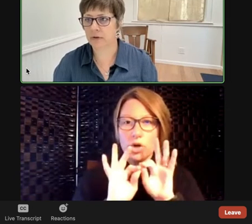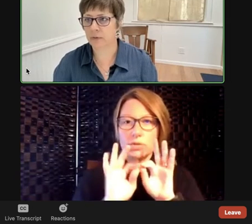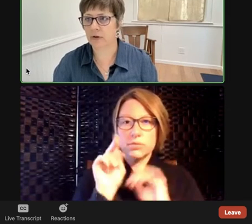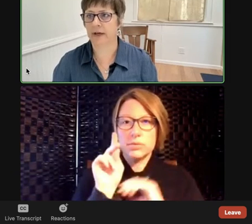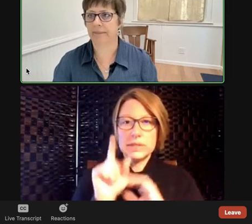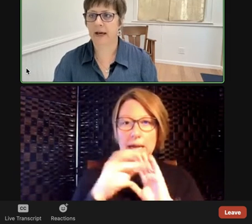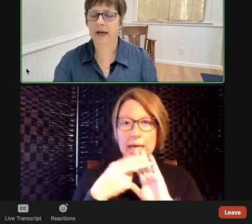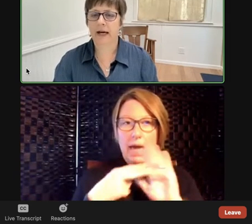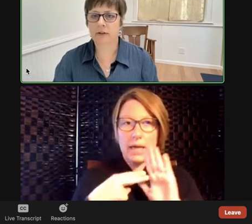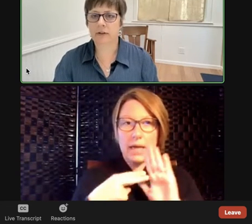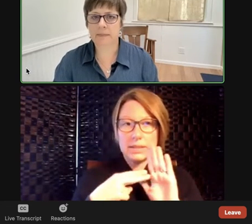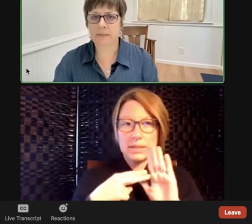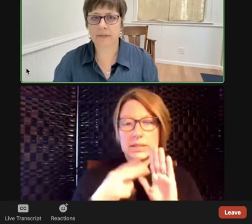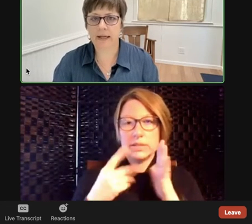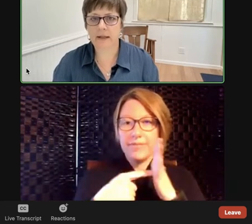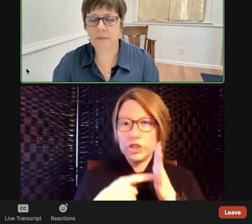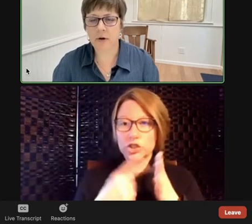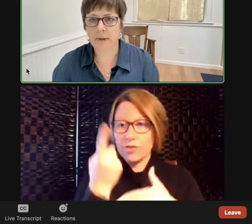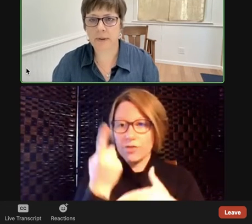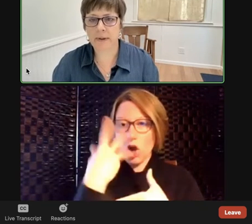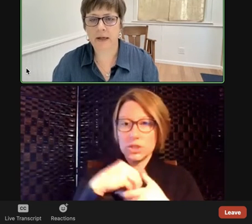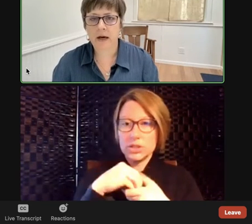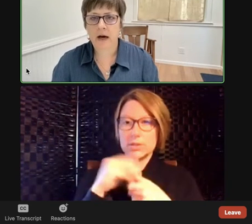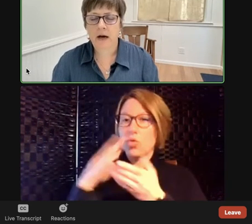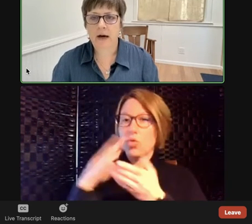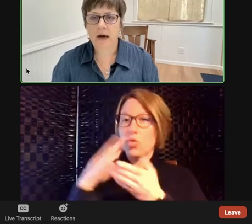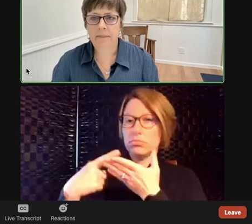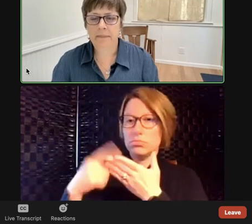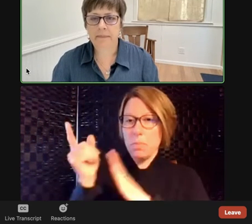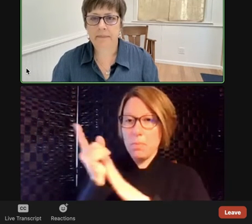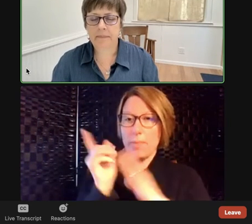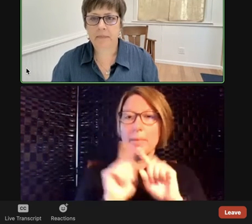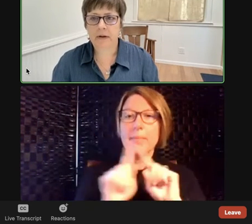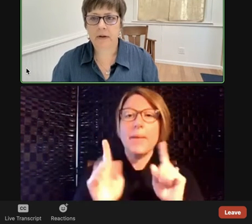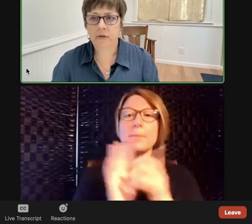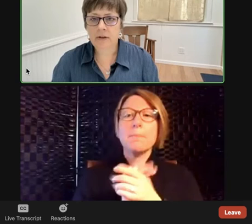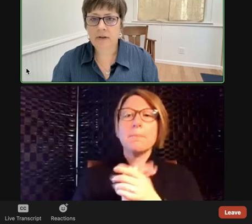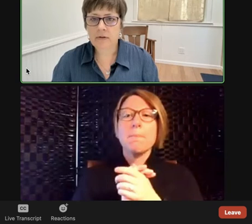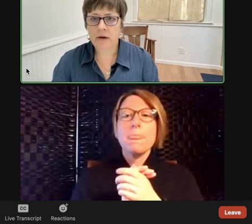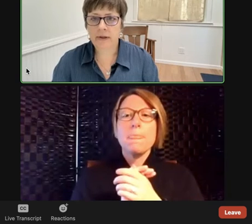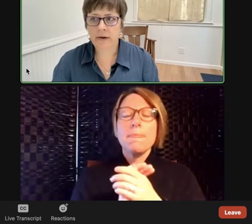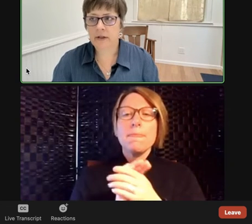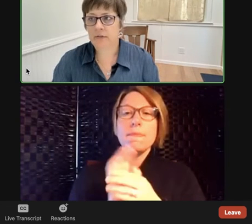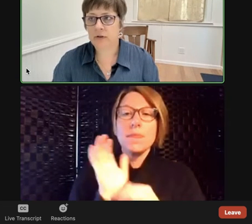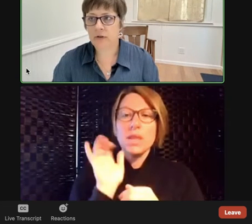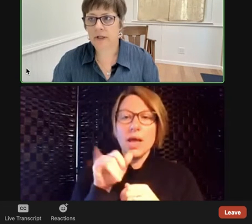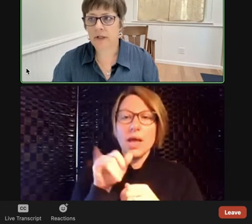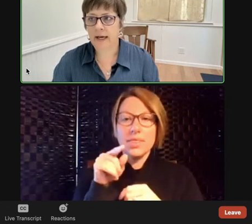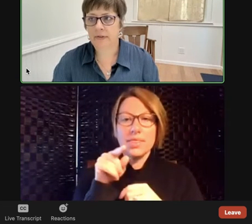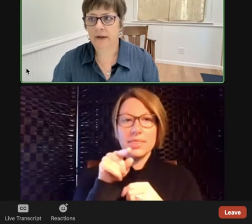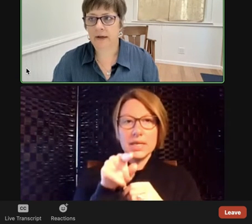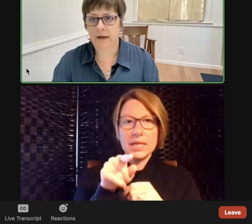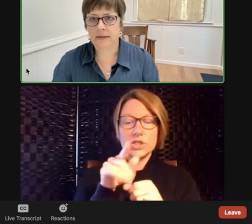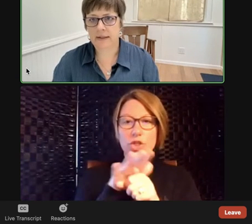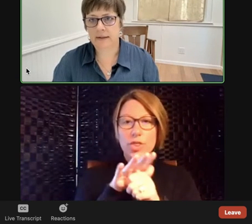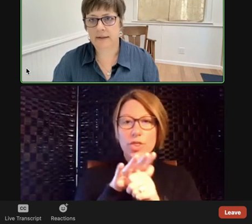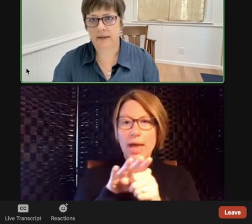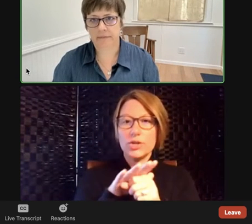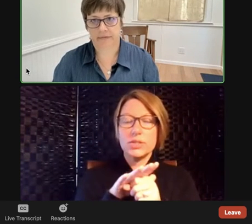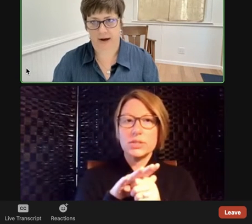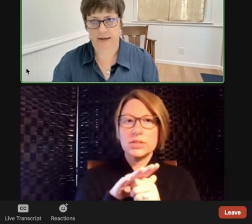an interpreter switch. Okay, I'll talk about that in a moment, but so these are the areas, if you look at